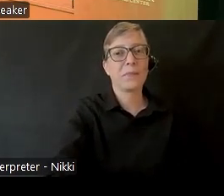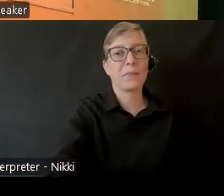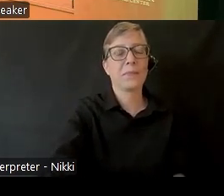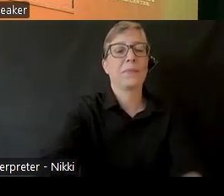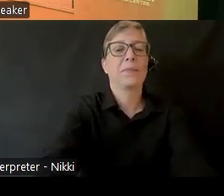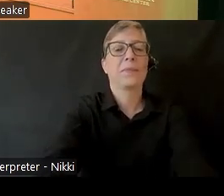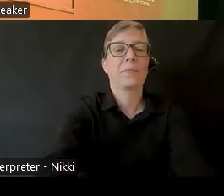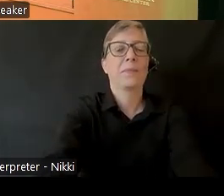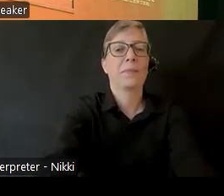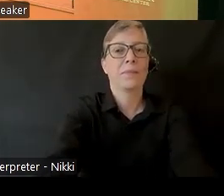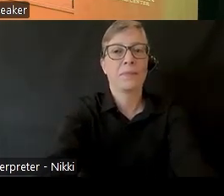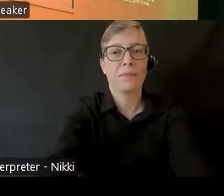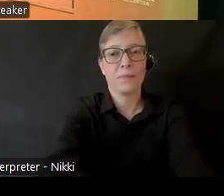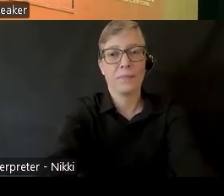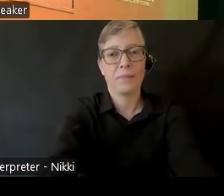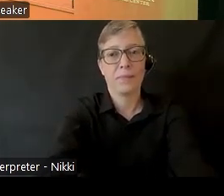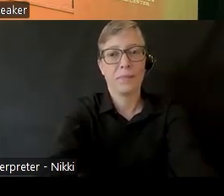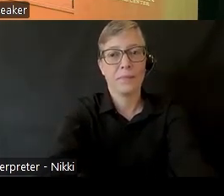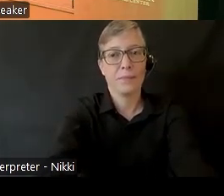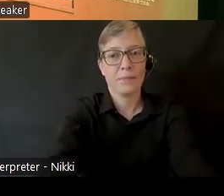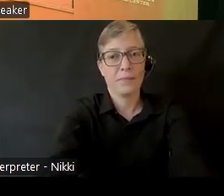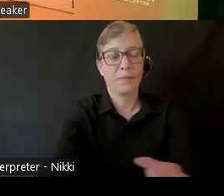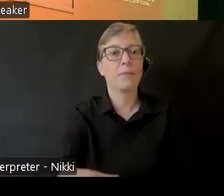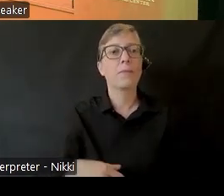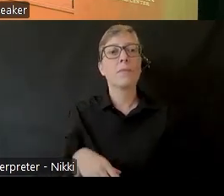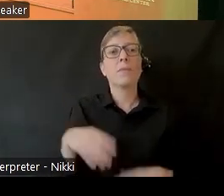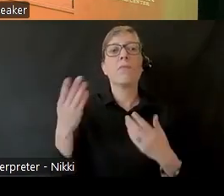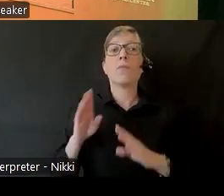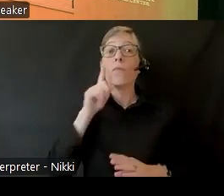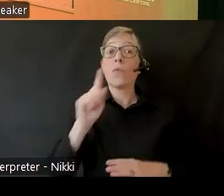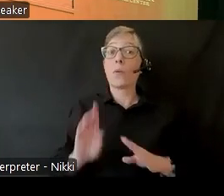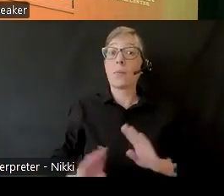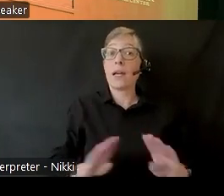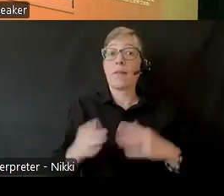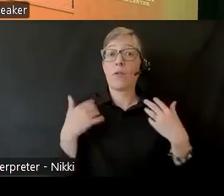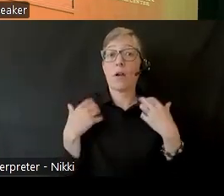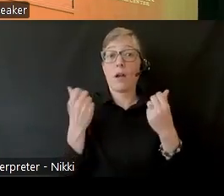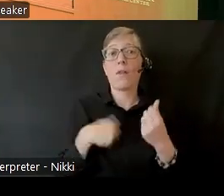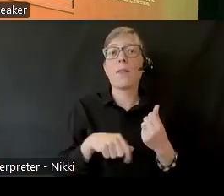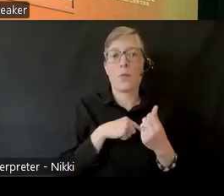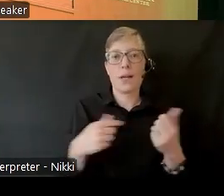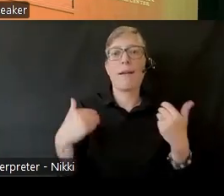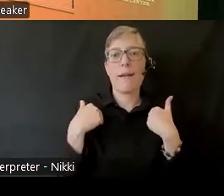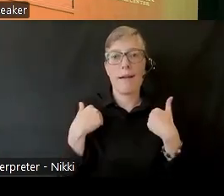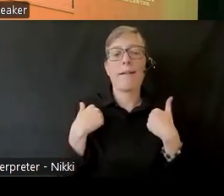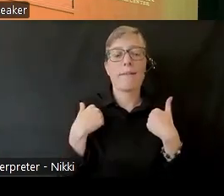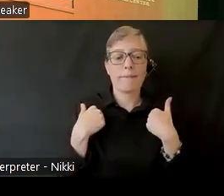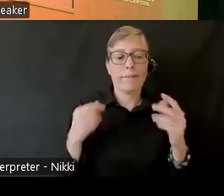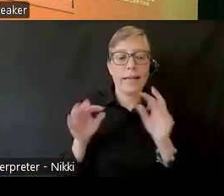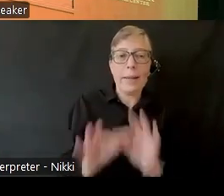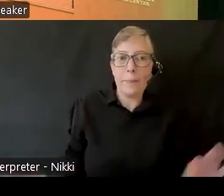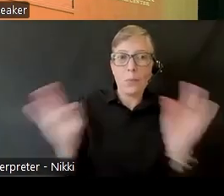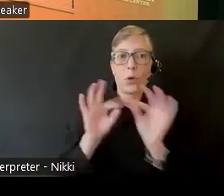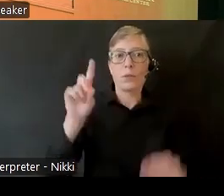Fortunately, in the world of behavioral health, we do have clinically meaningful data and measurements and of patient